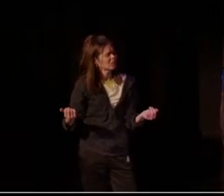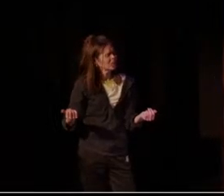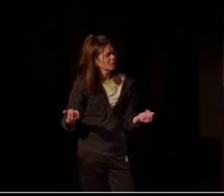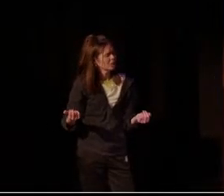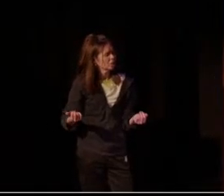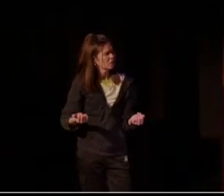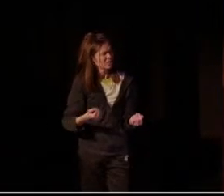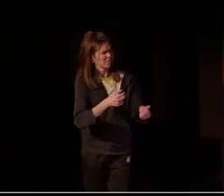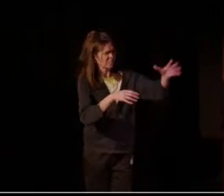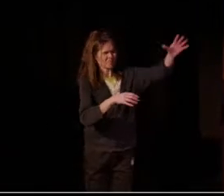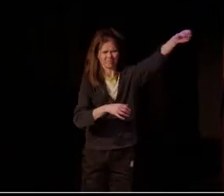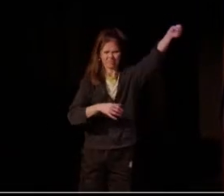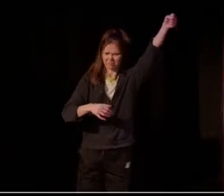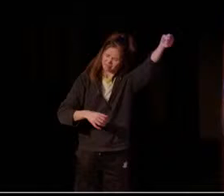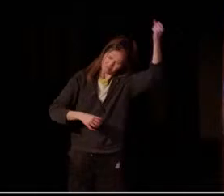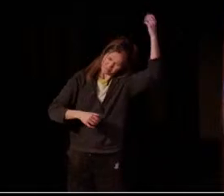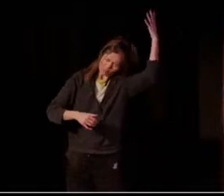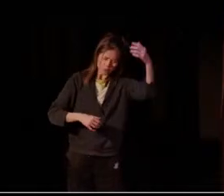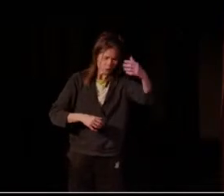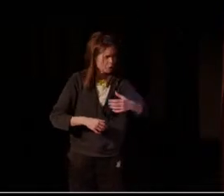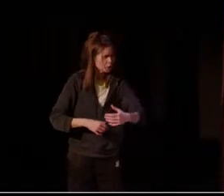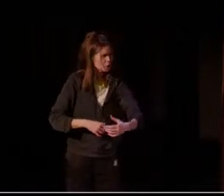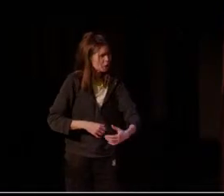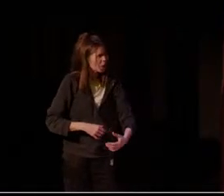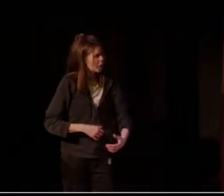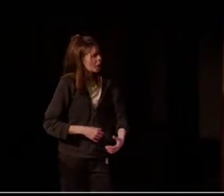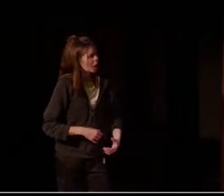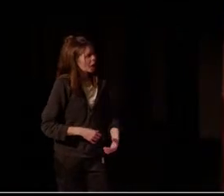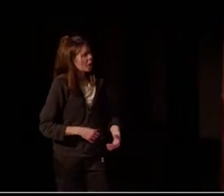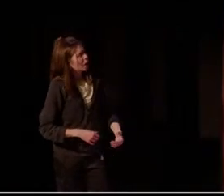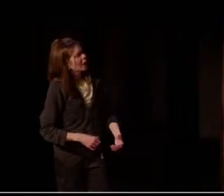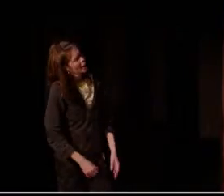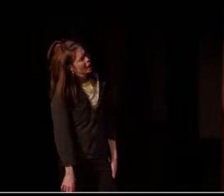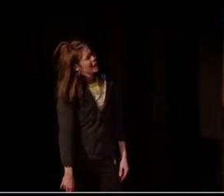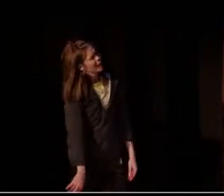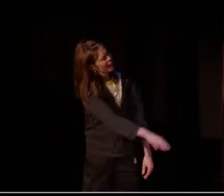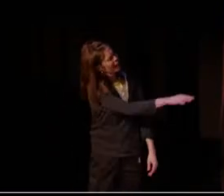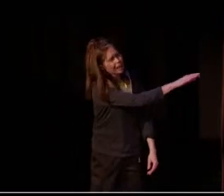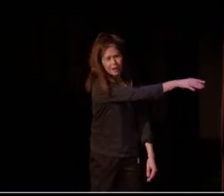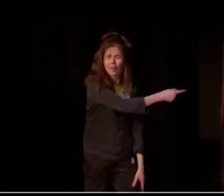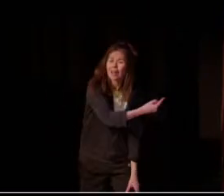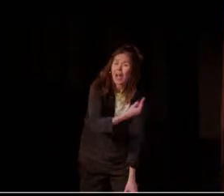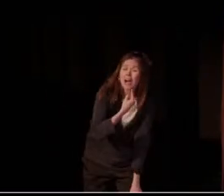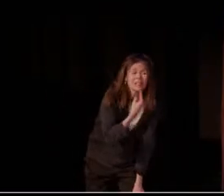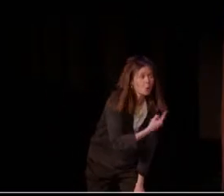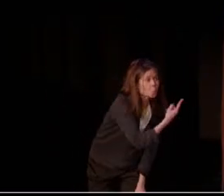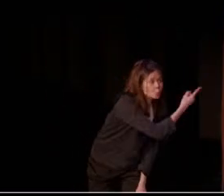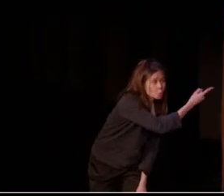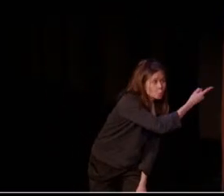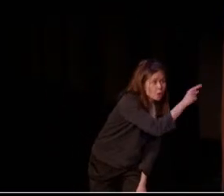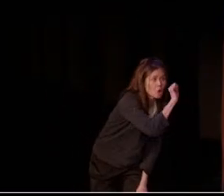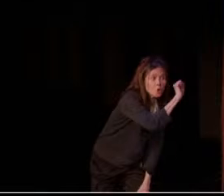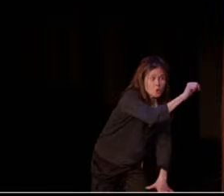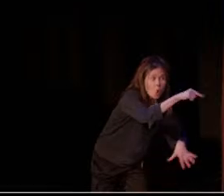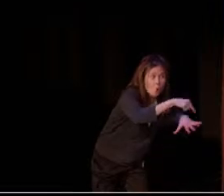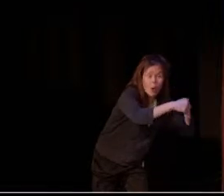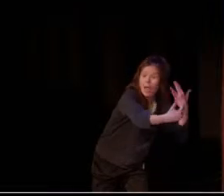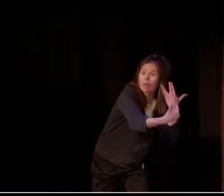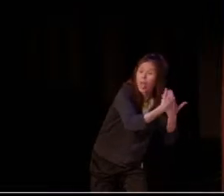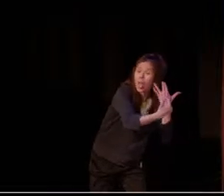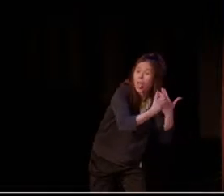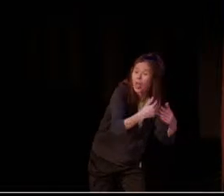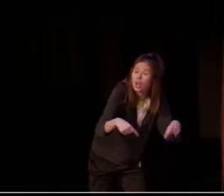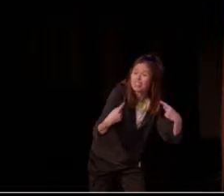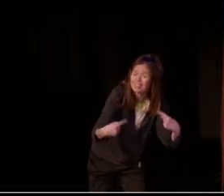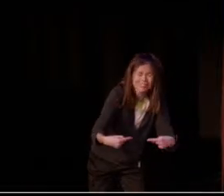Away with this audacious lady. Antigonus, I charged you that your wife not come around me. I knew she would. You